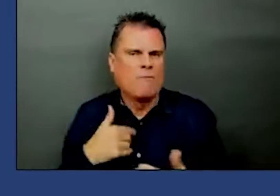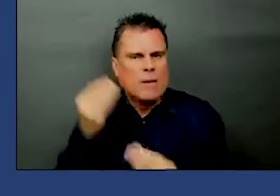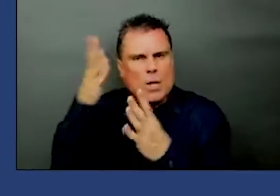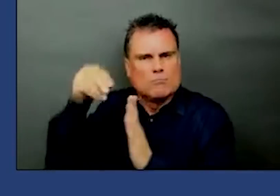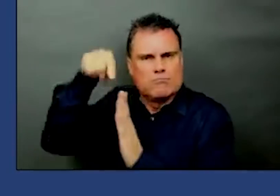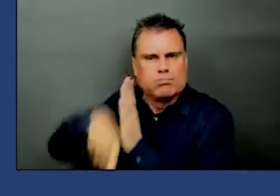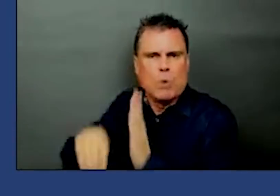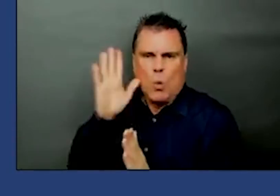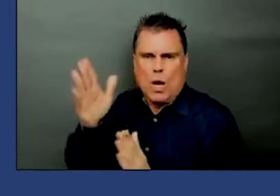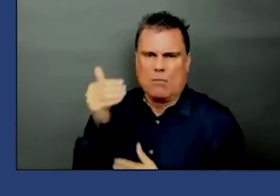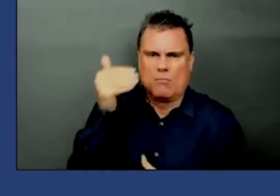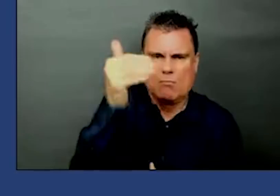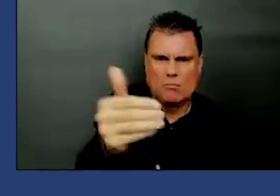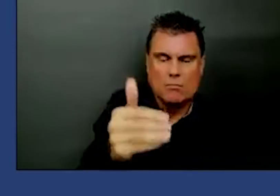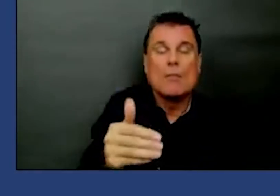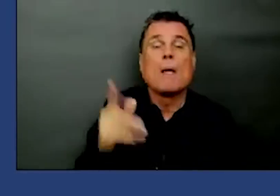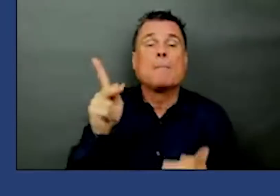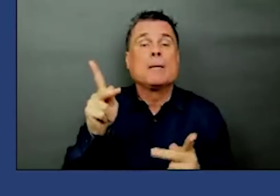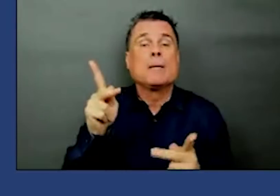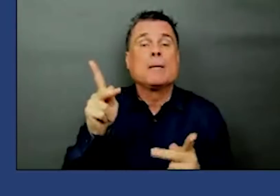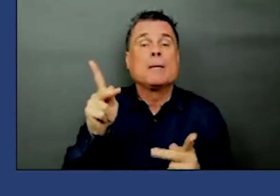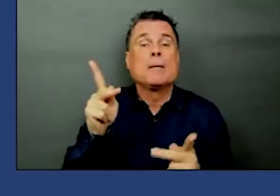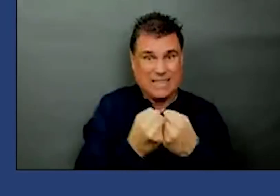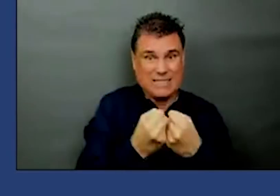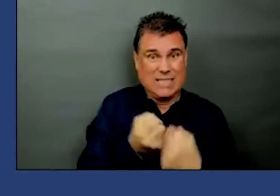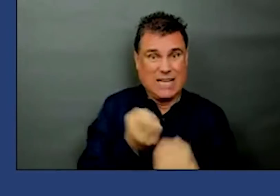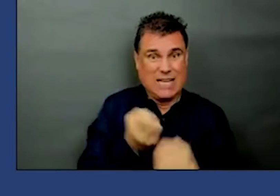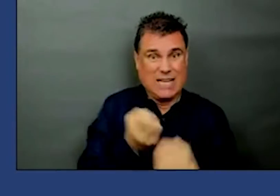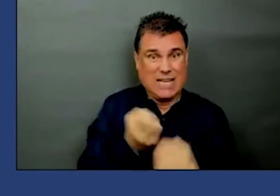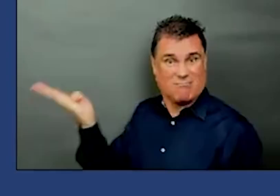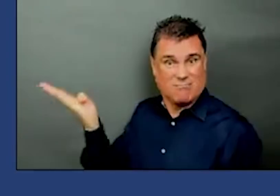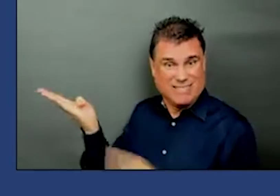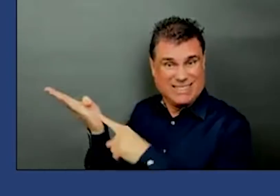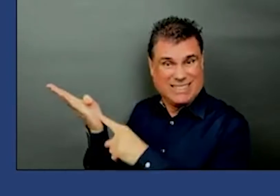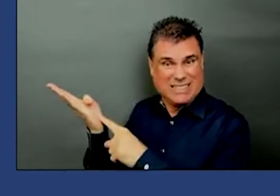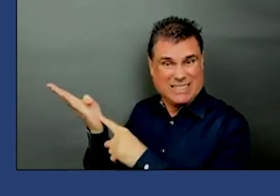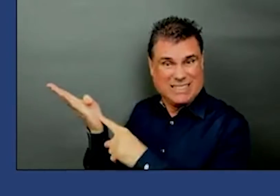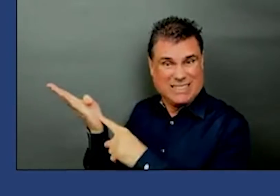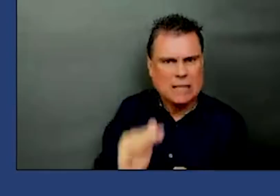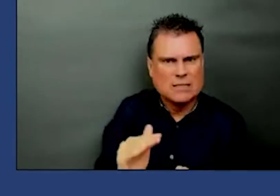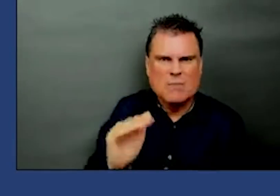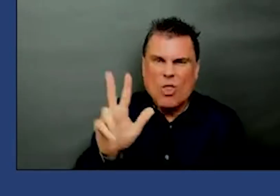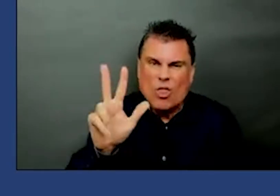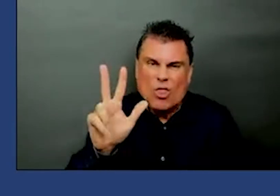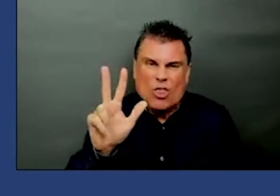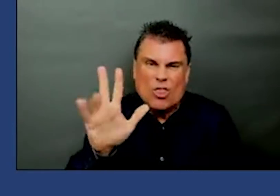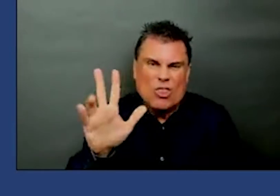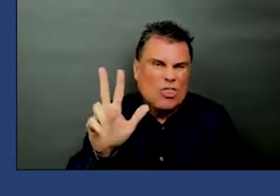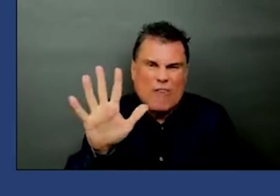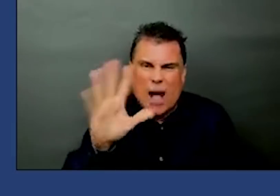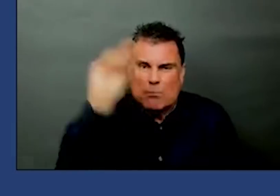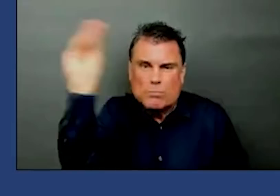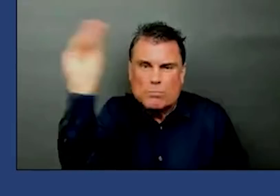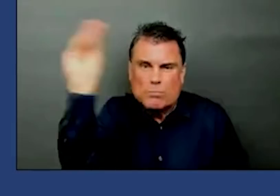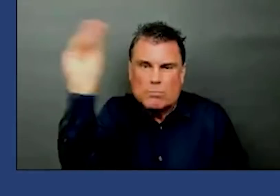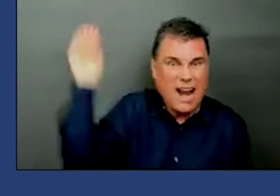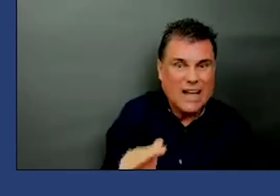about 35%. As we hit our Q3, that's down about 30%, so we're continuing to